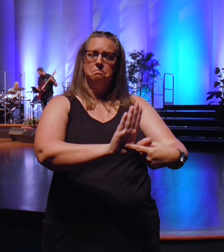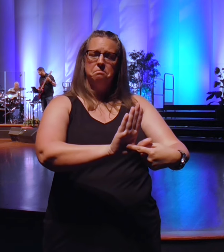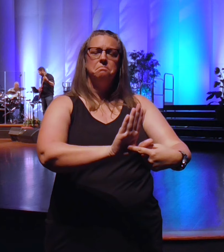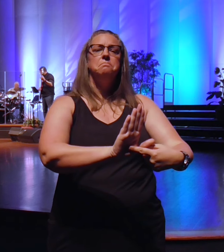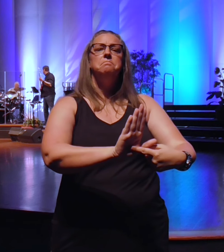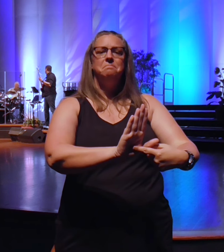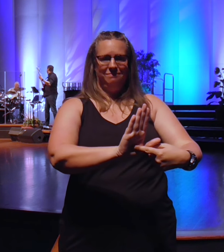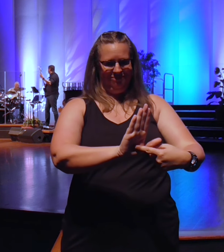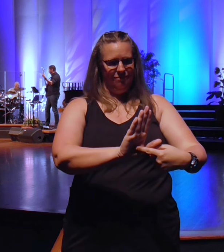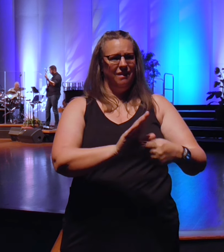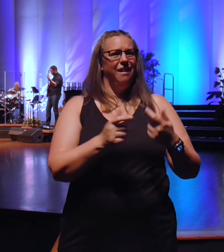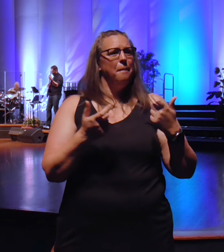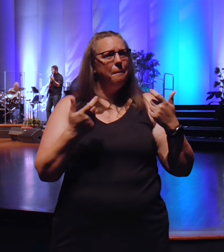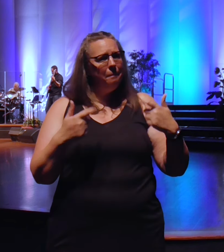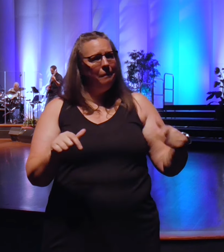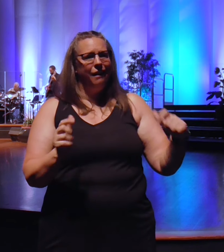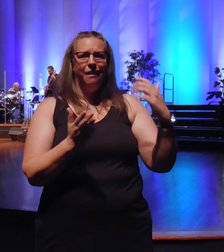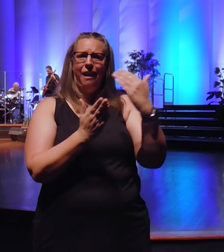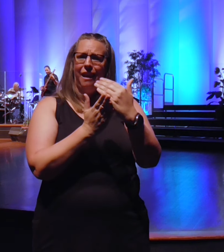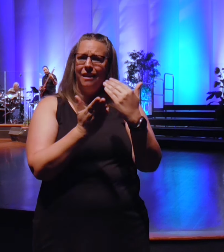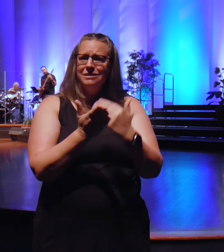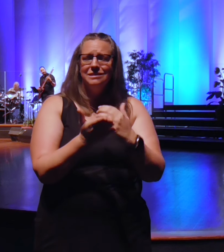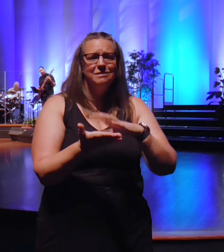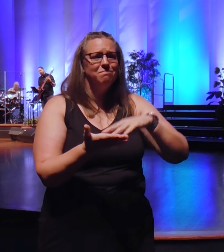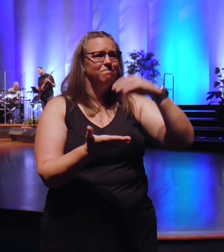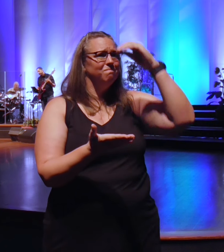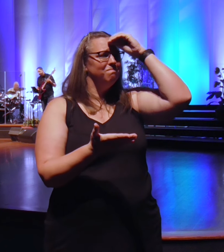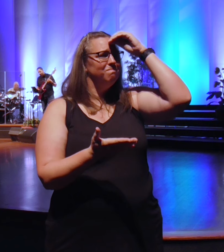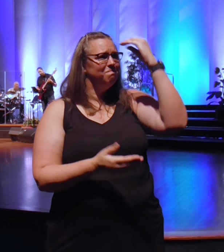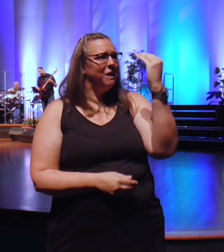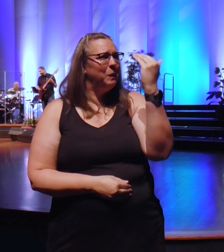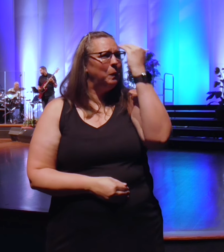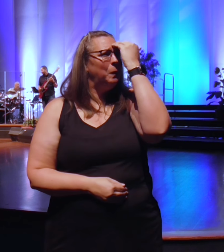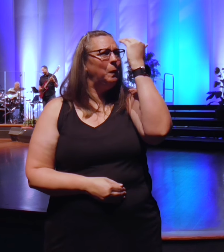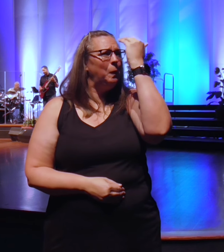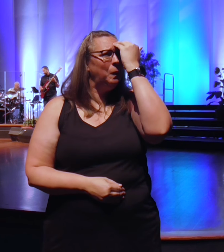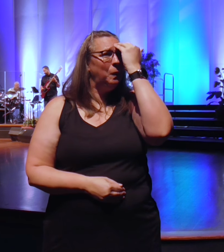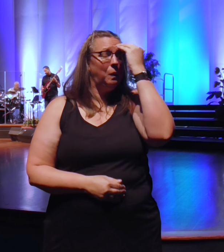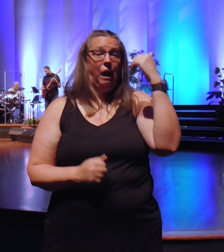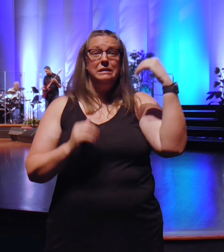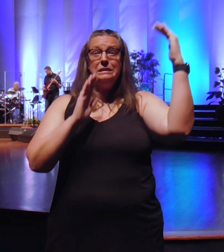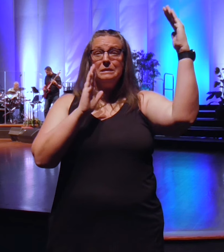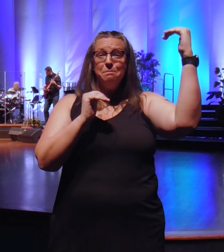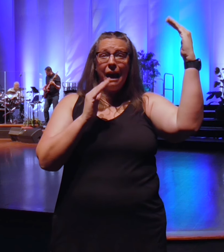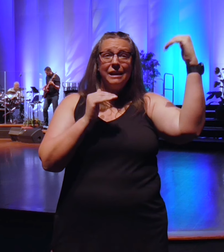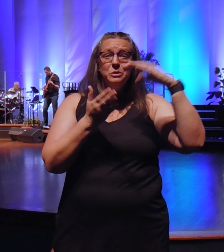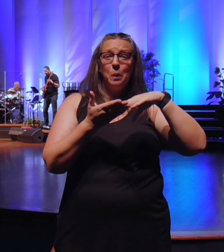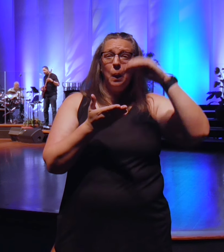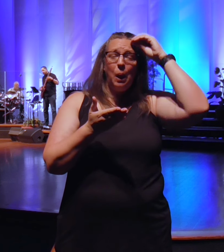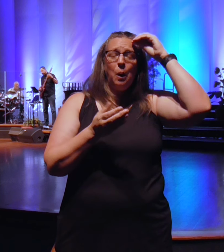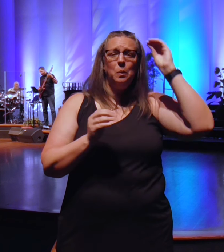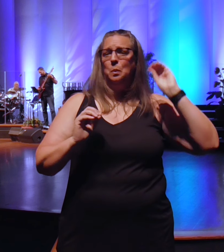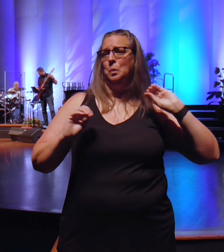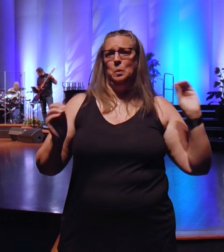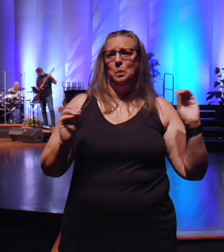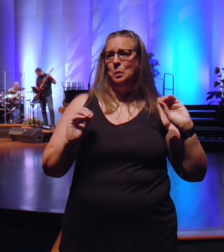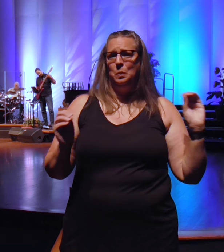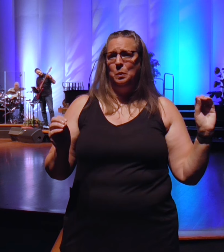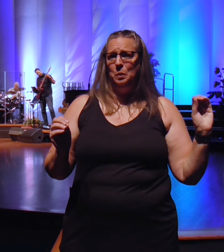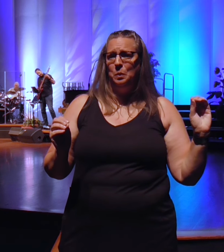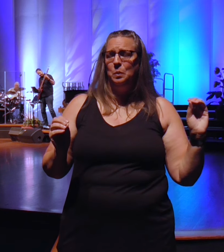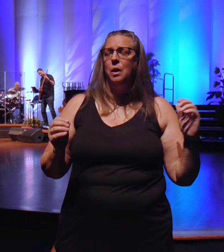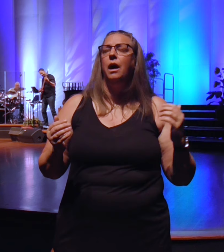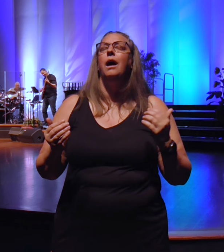There's a bigger lesson, one I never expected,